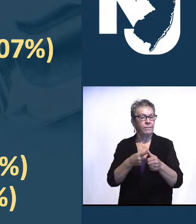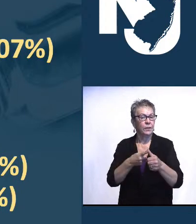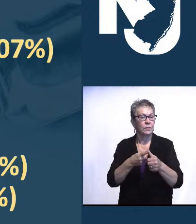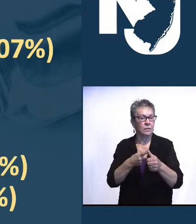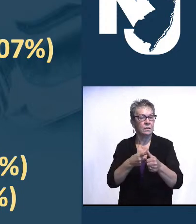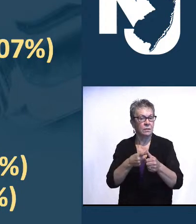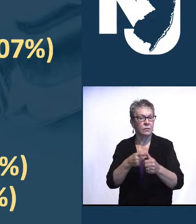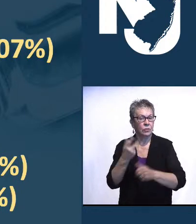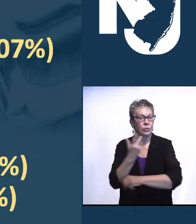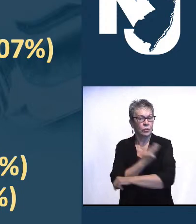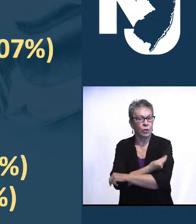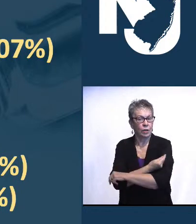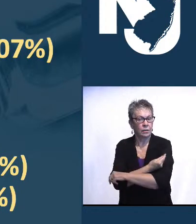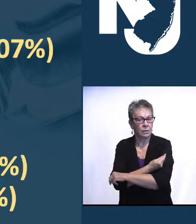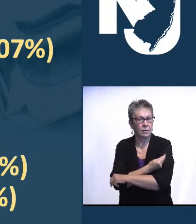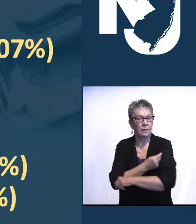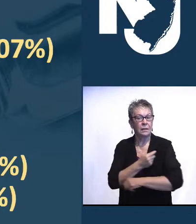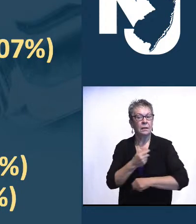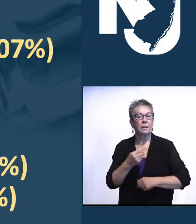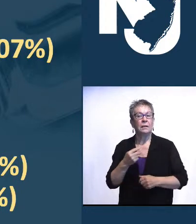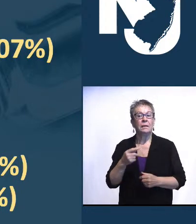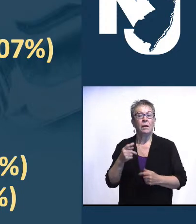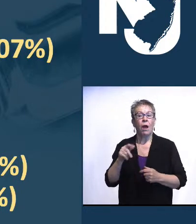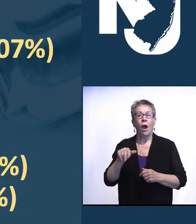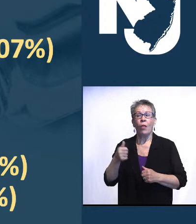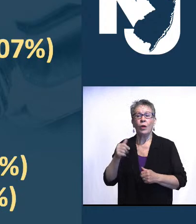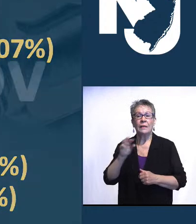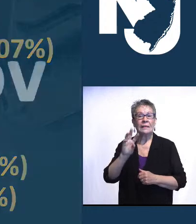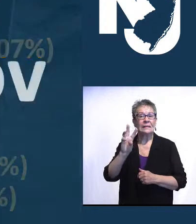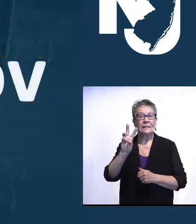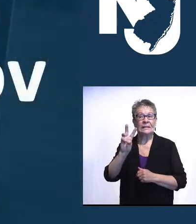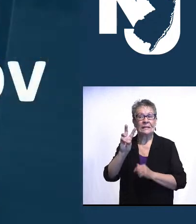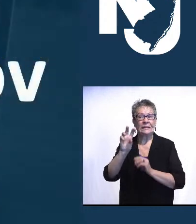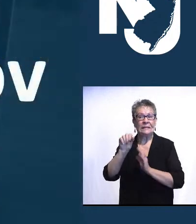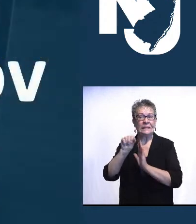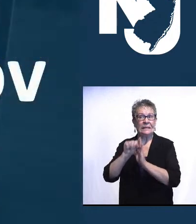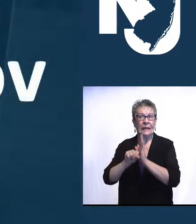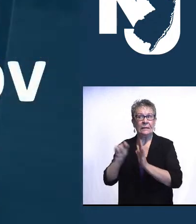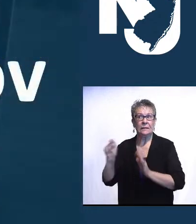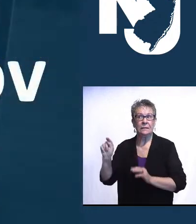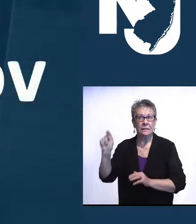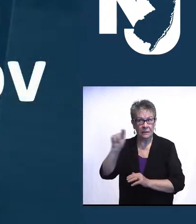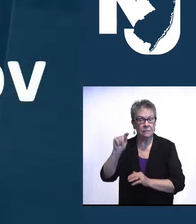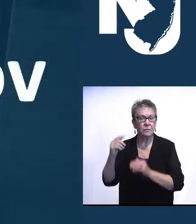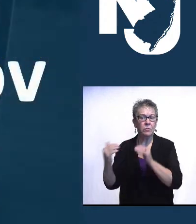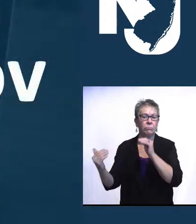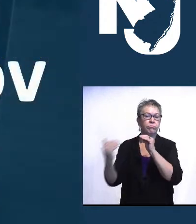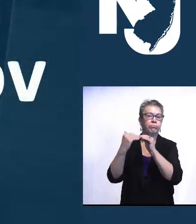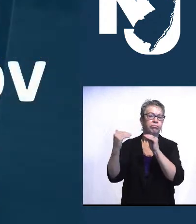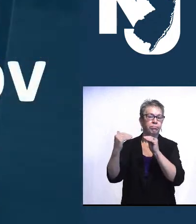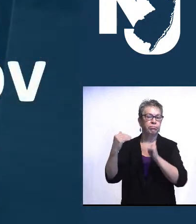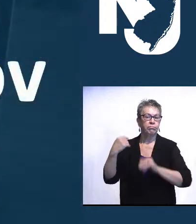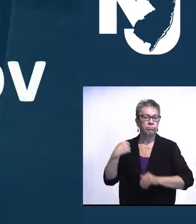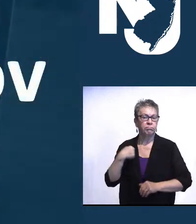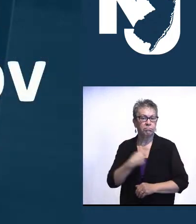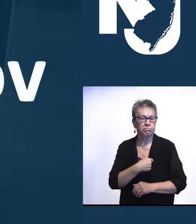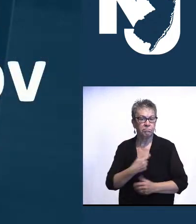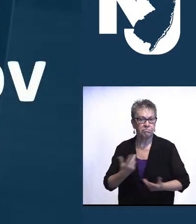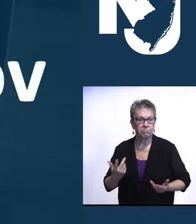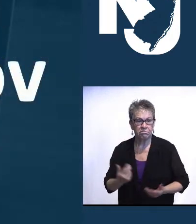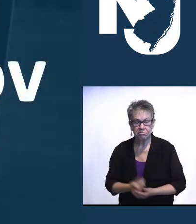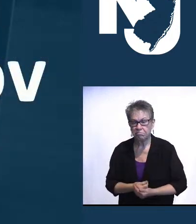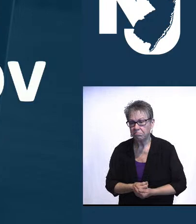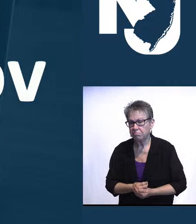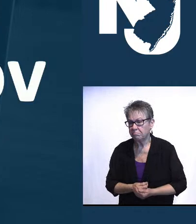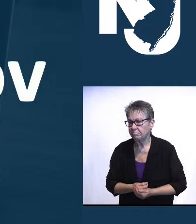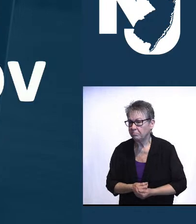milestone, according to the CDC. But again, while all the signs continue to point in a positive direction, we have to keep it that way. None of us